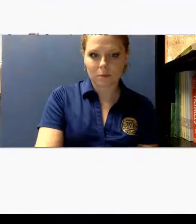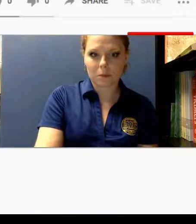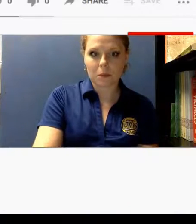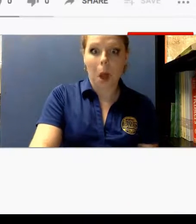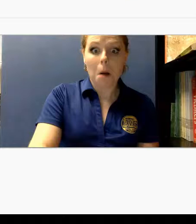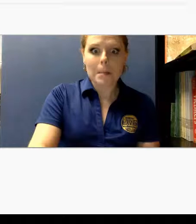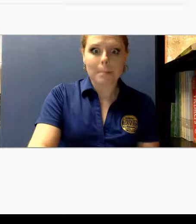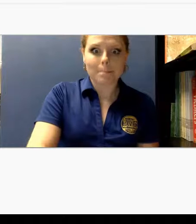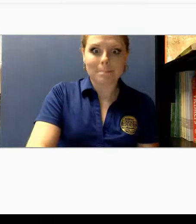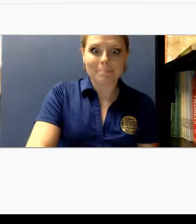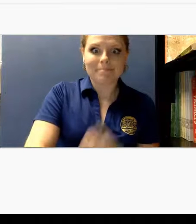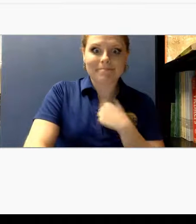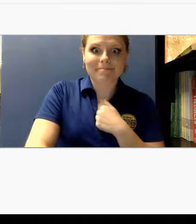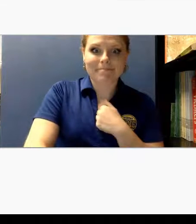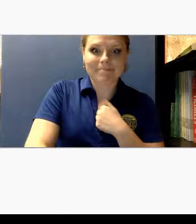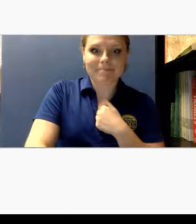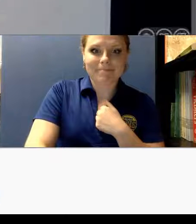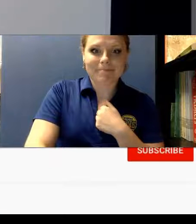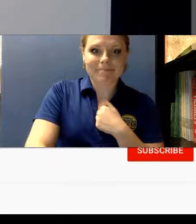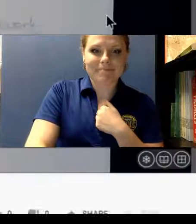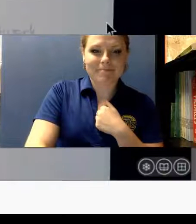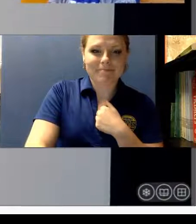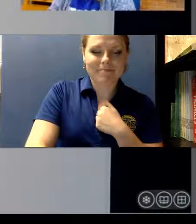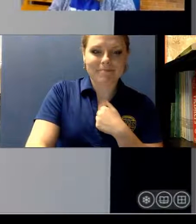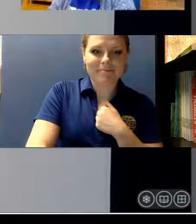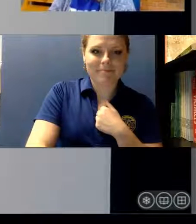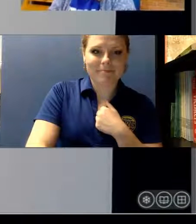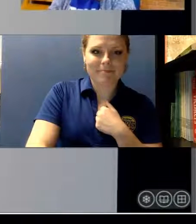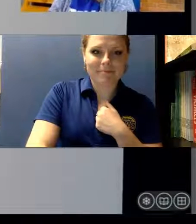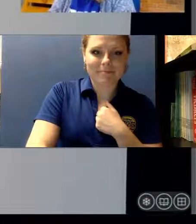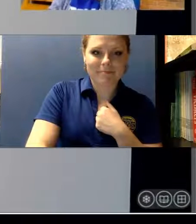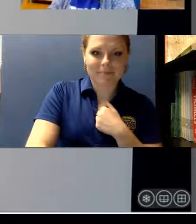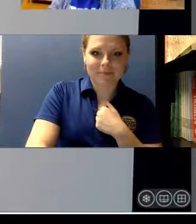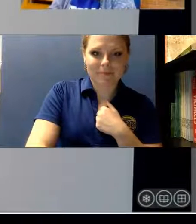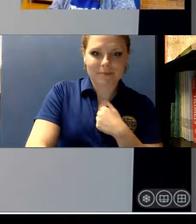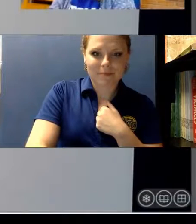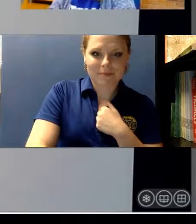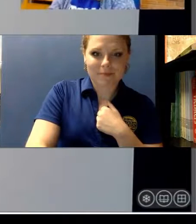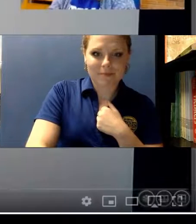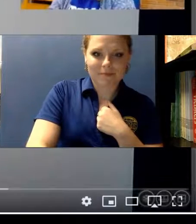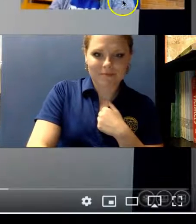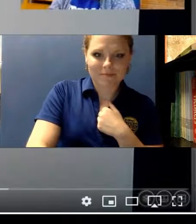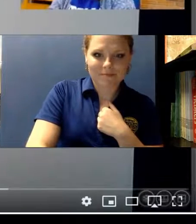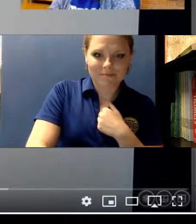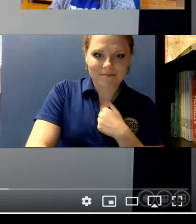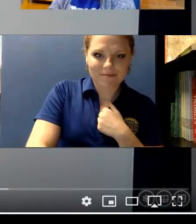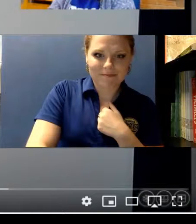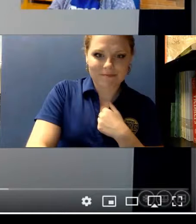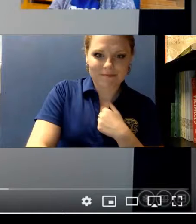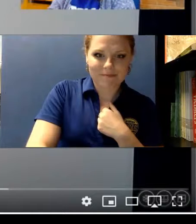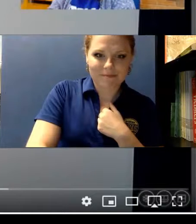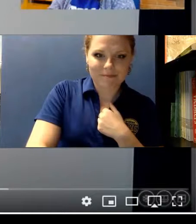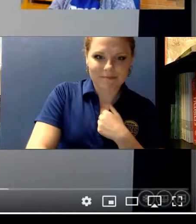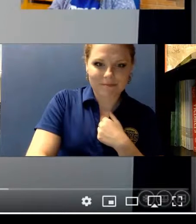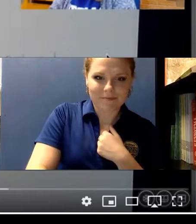into thirds horizontally and vertically to create points of interest. The point of interest, then, the main point would be the focal